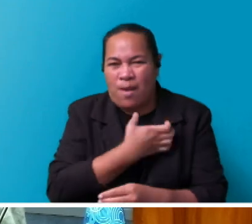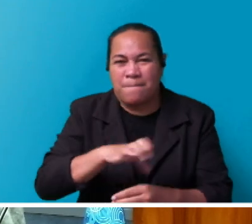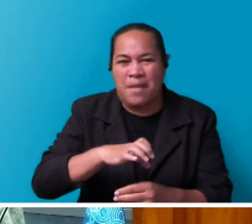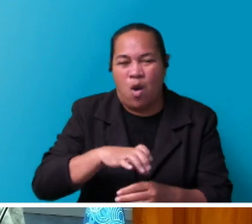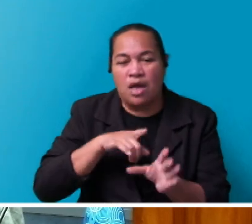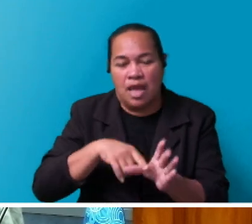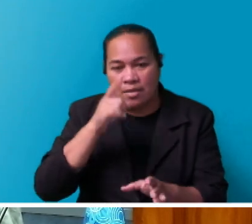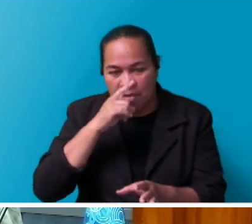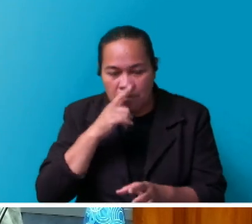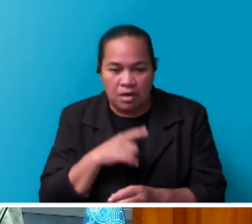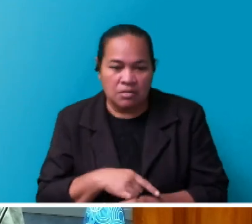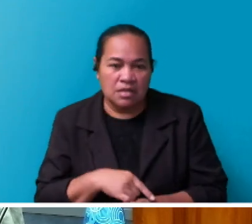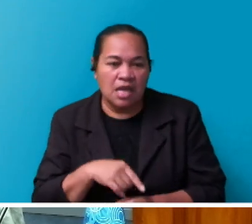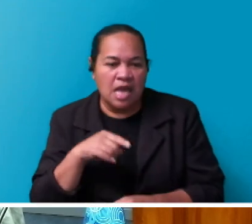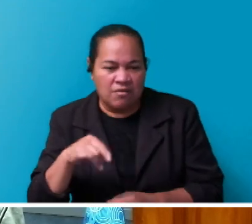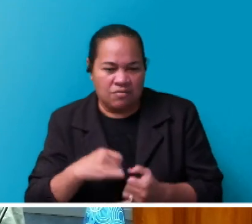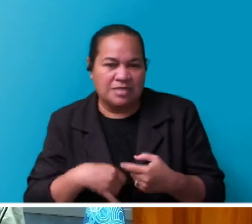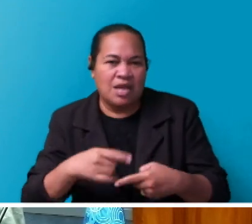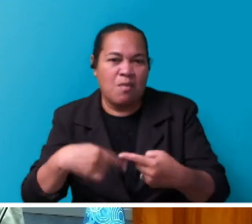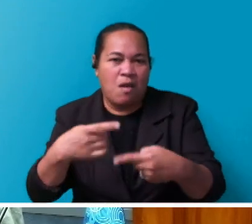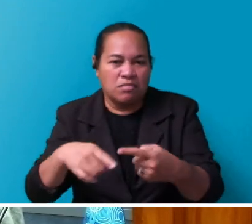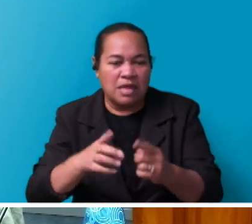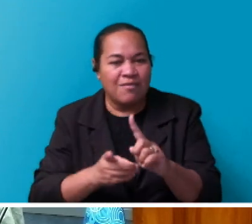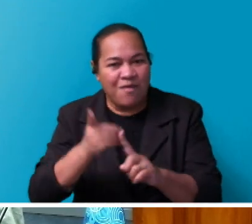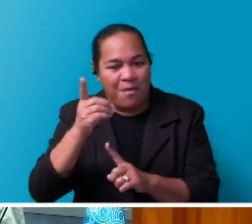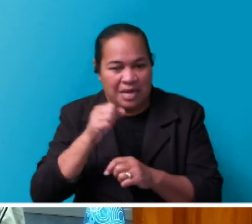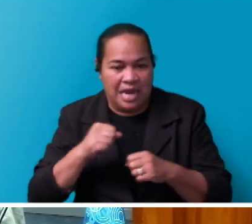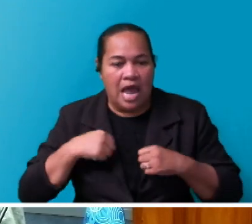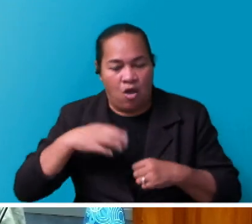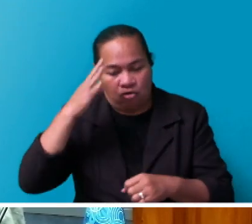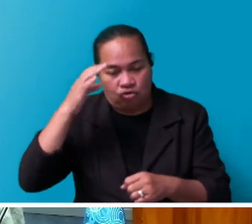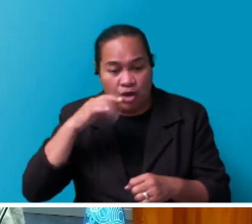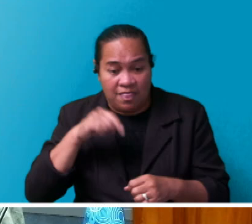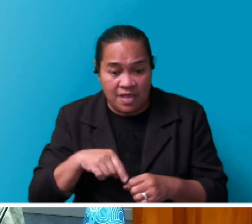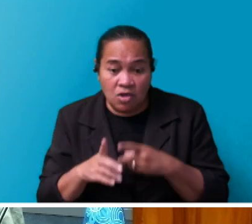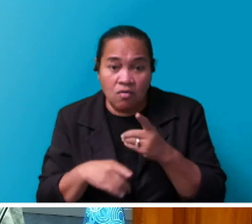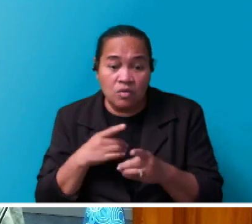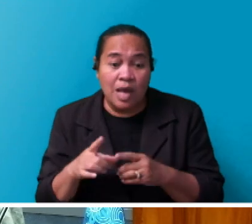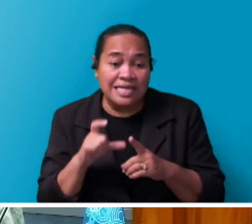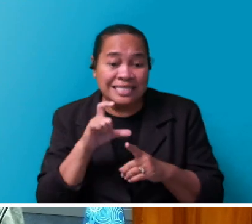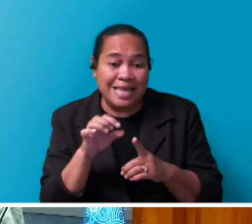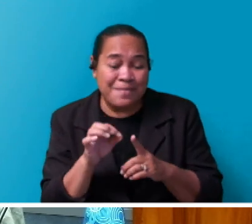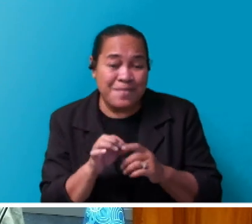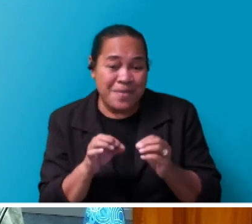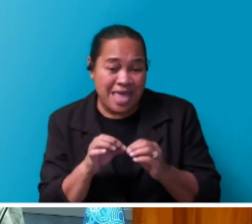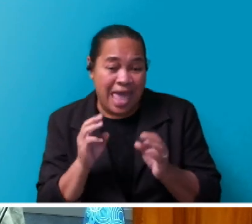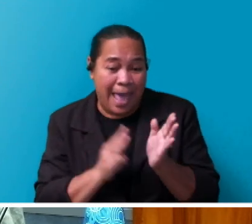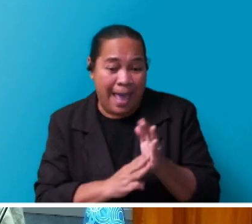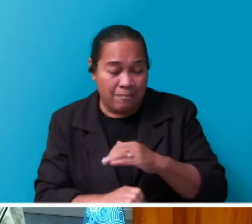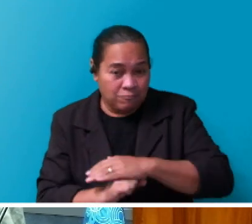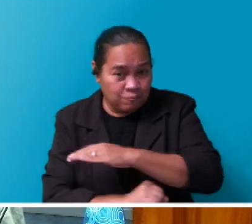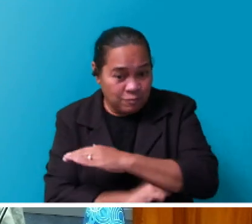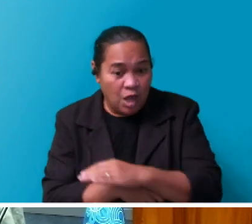drives sustainable development throughout our region. This conference was built on CPM 2023 and